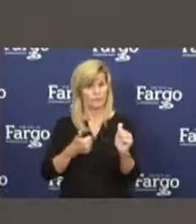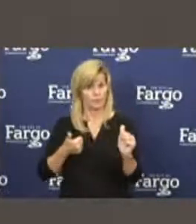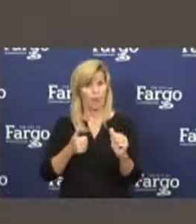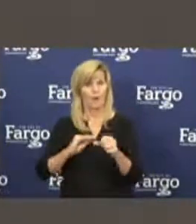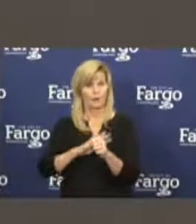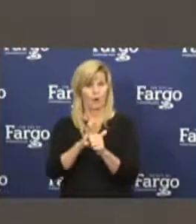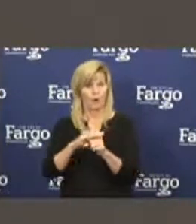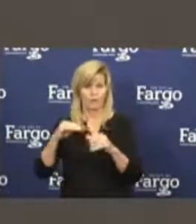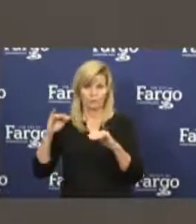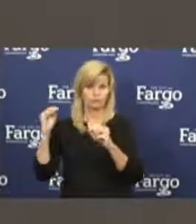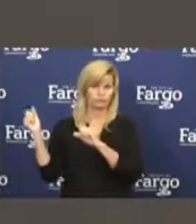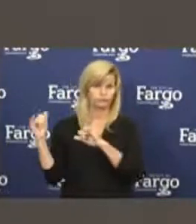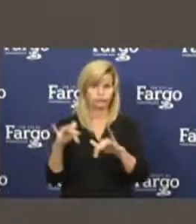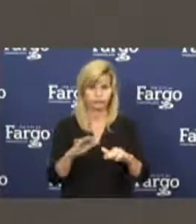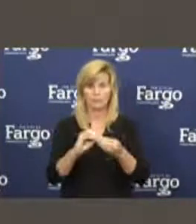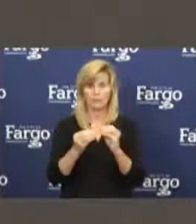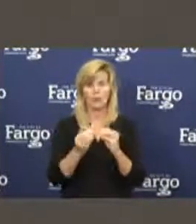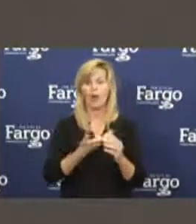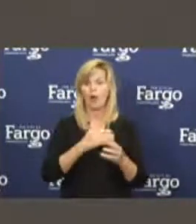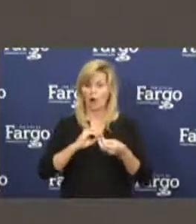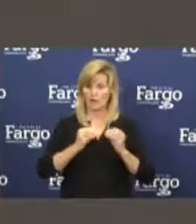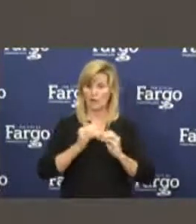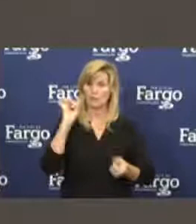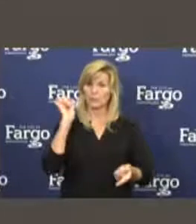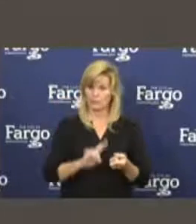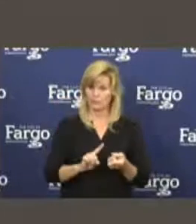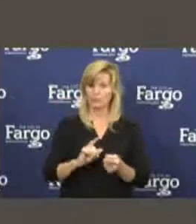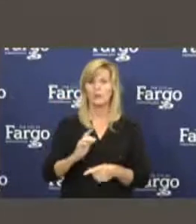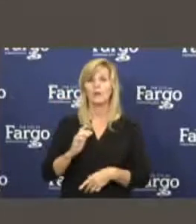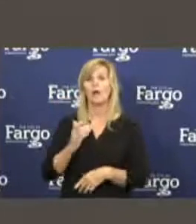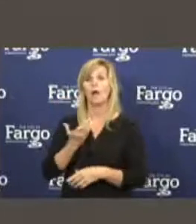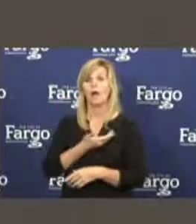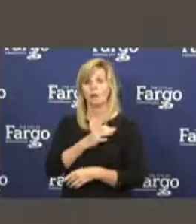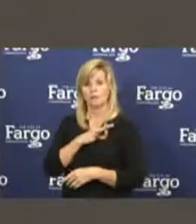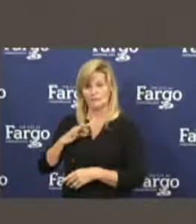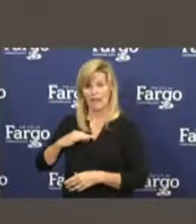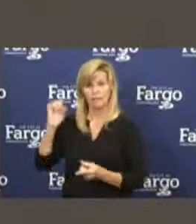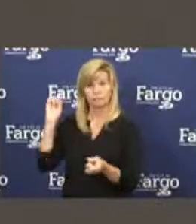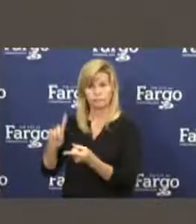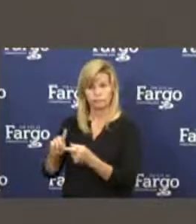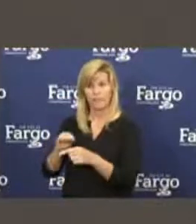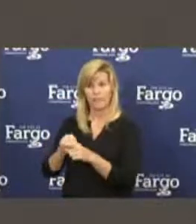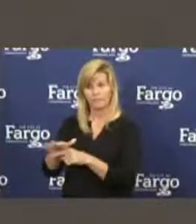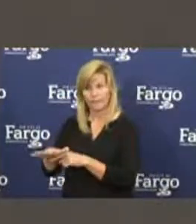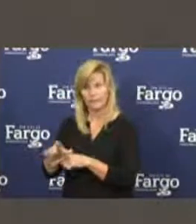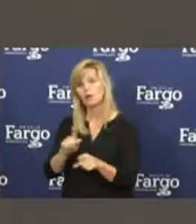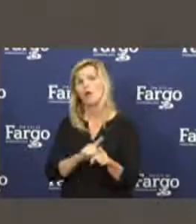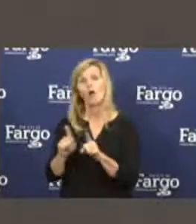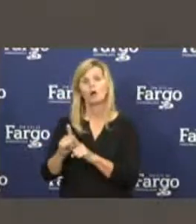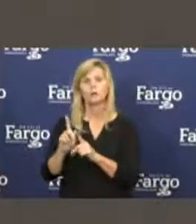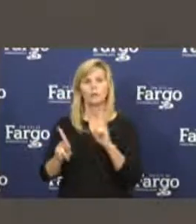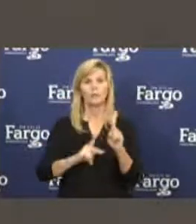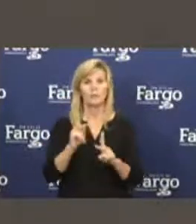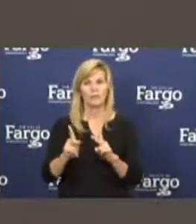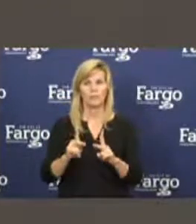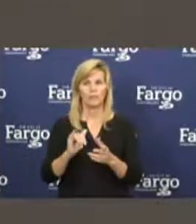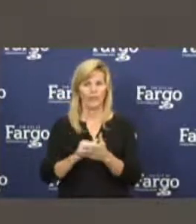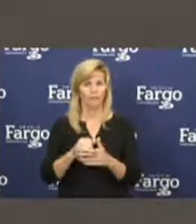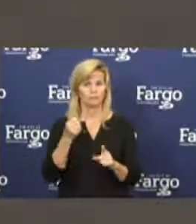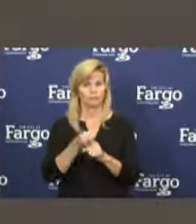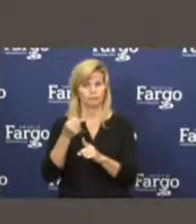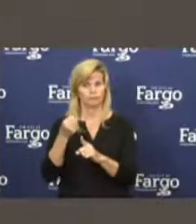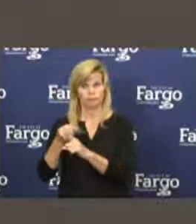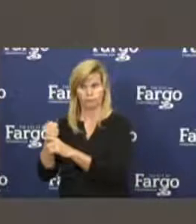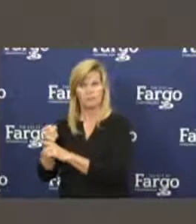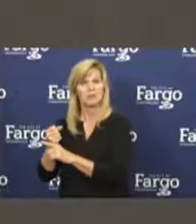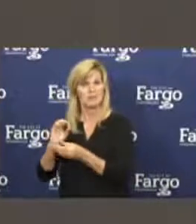We've lowered the number of cases, lowered the number of staff that have been infected, and lowered the number of residents that have been infected dramatically